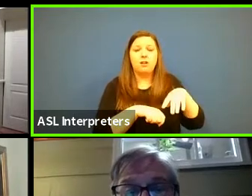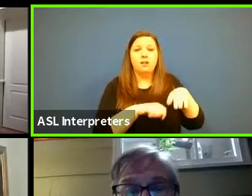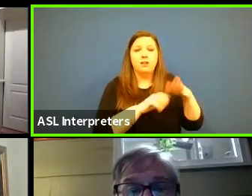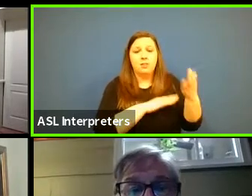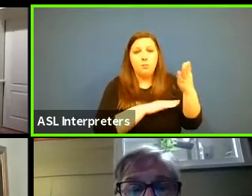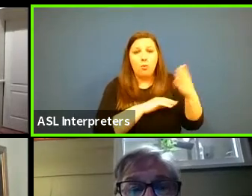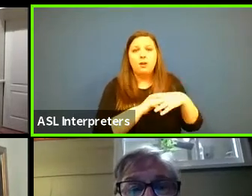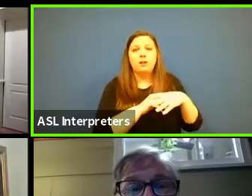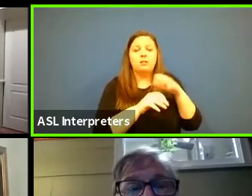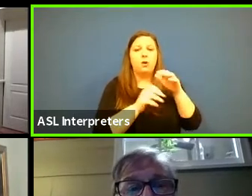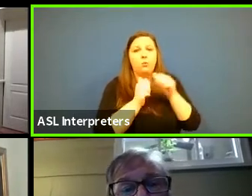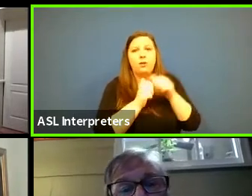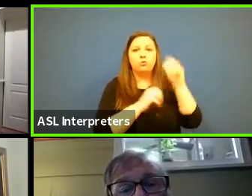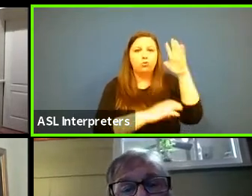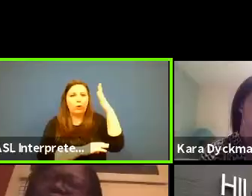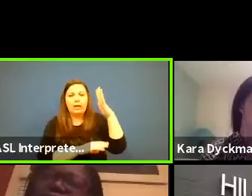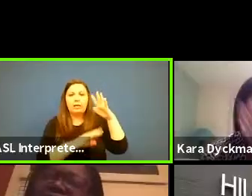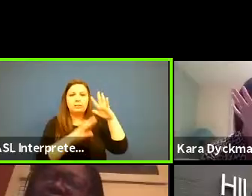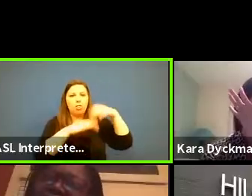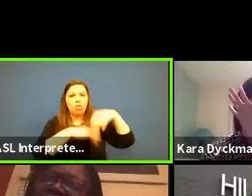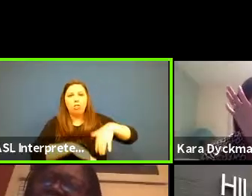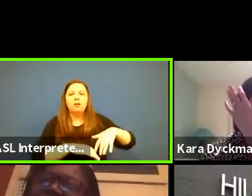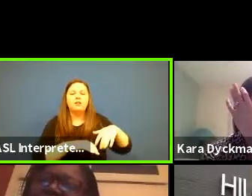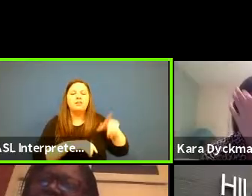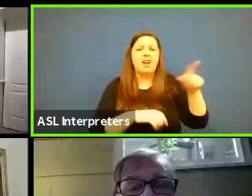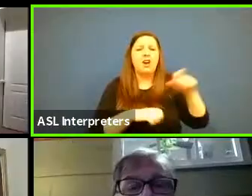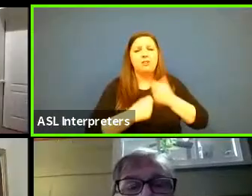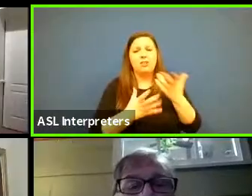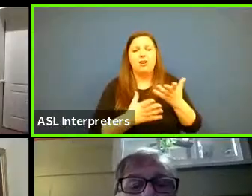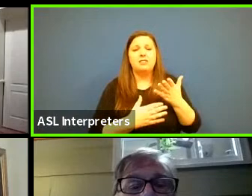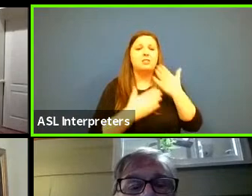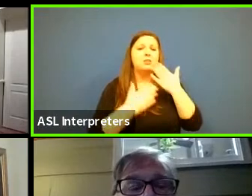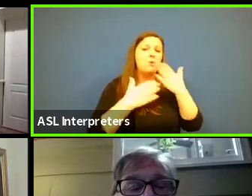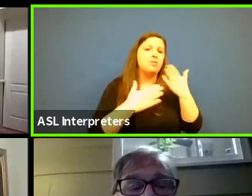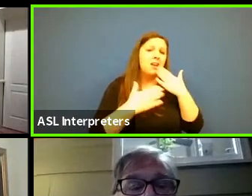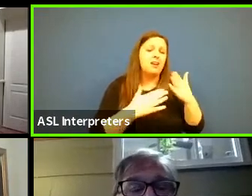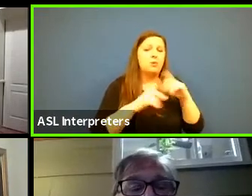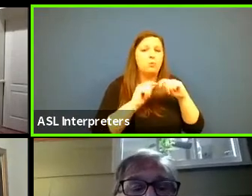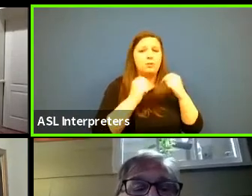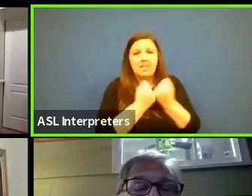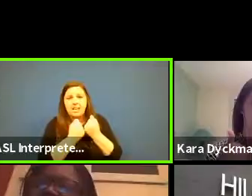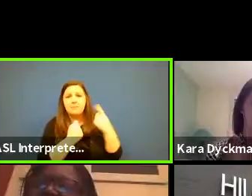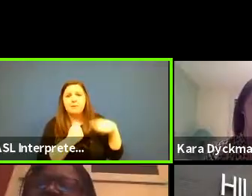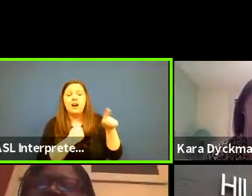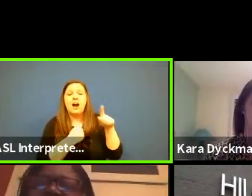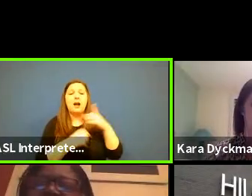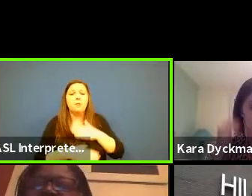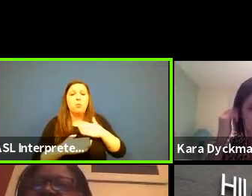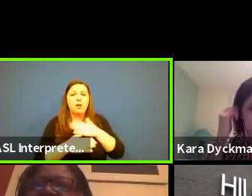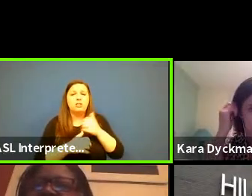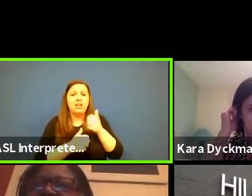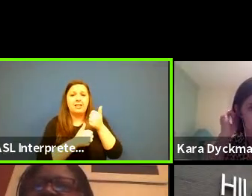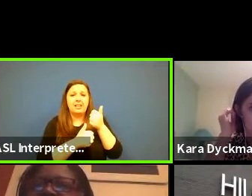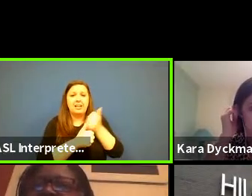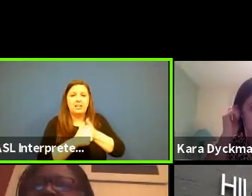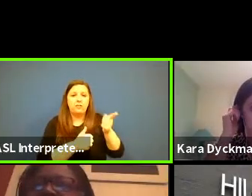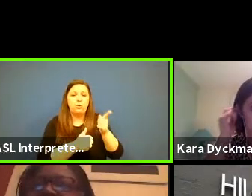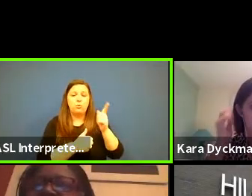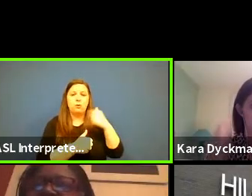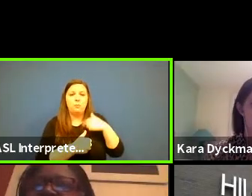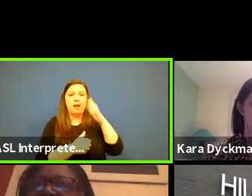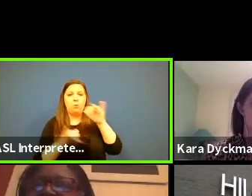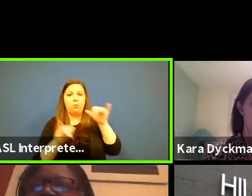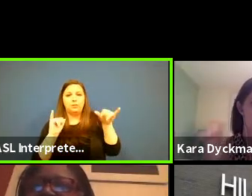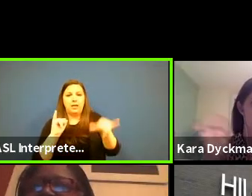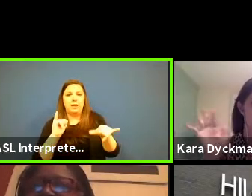so they are exhausted. So thank you, team. I appreciate each of you, and I'll stay on. Thank